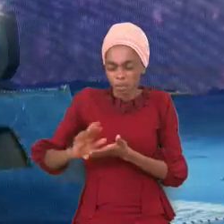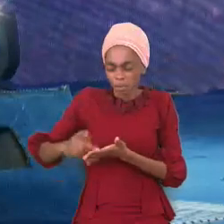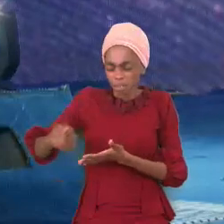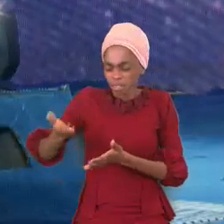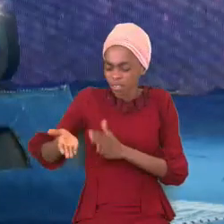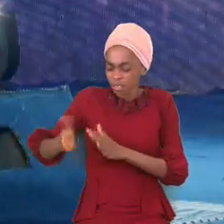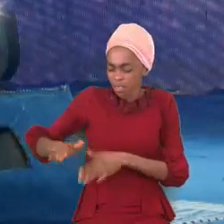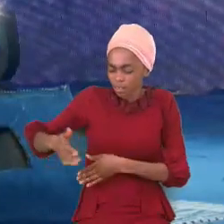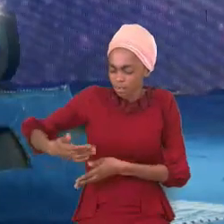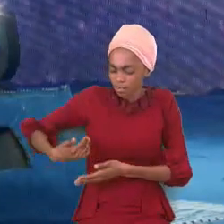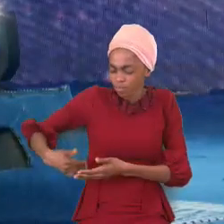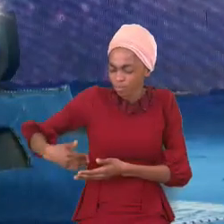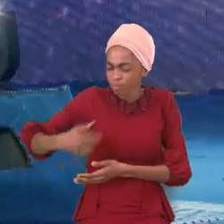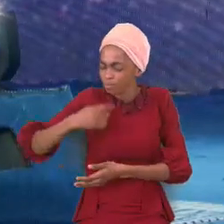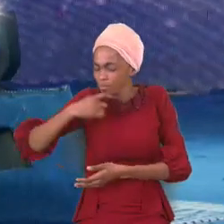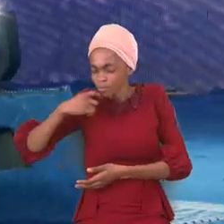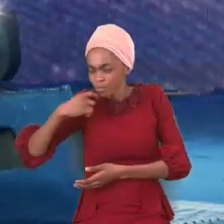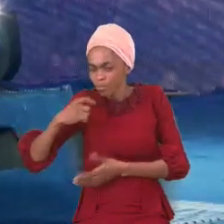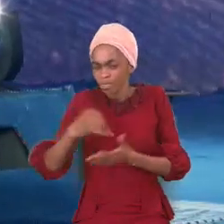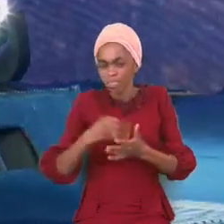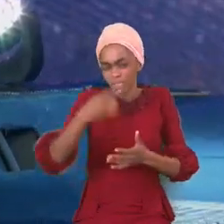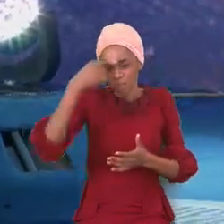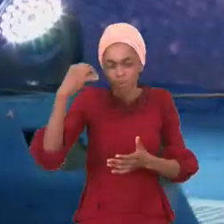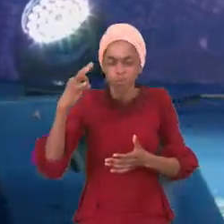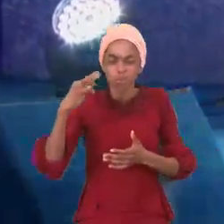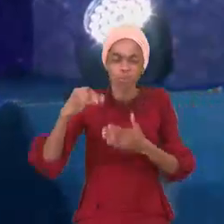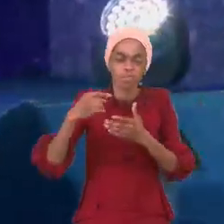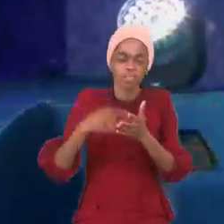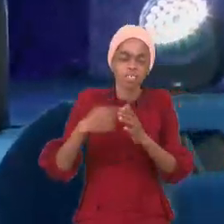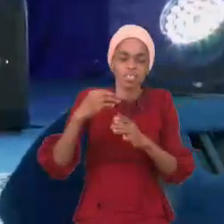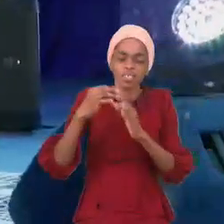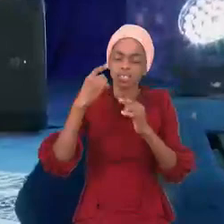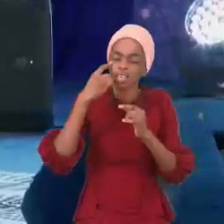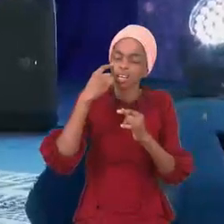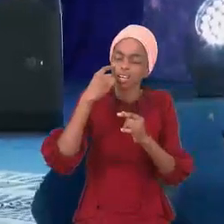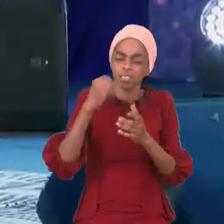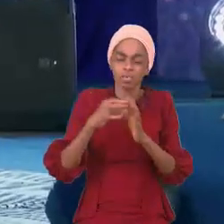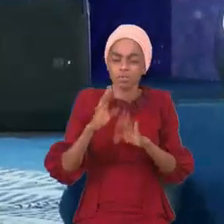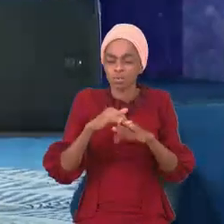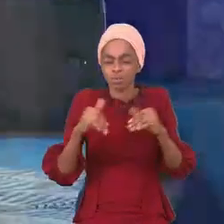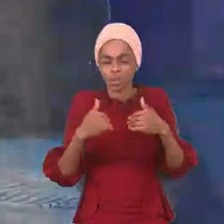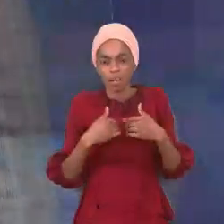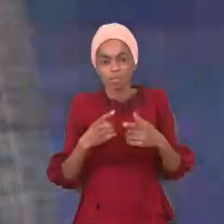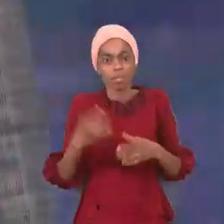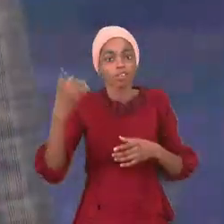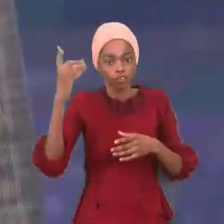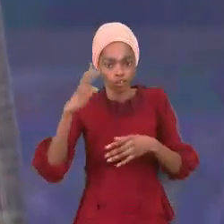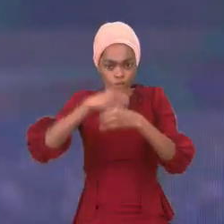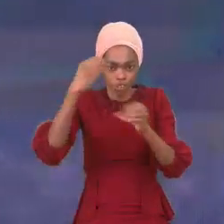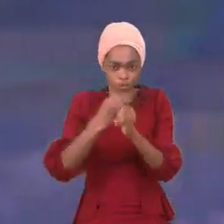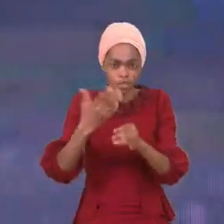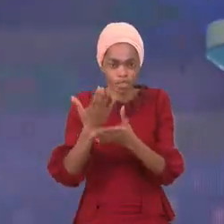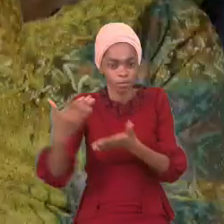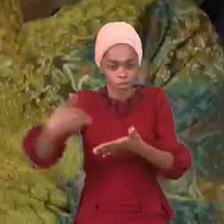of the back of the retina, it doesn't have all that it ought to have. A creative miracle coming your way